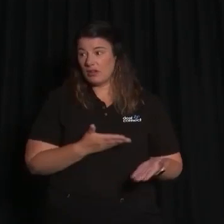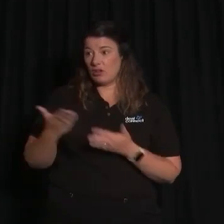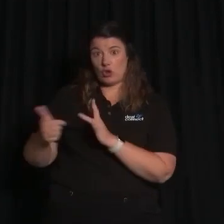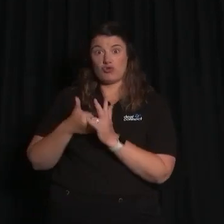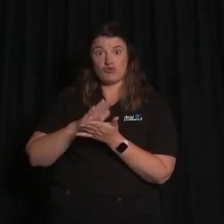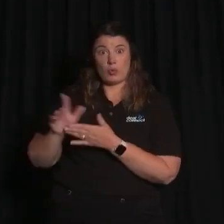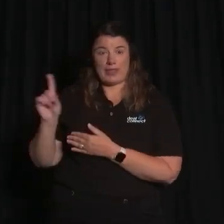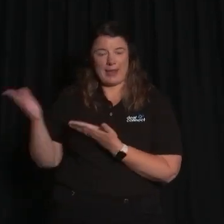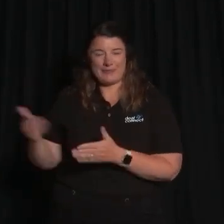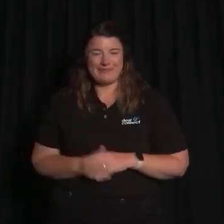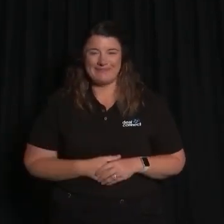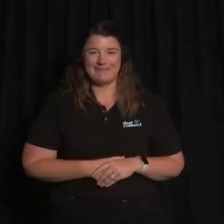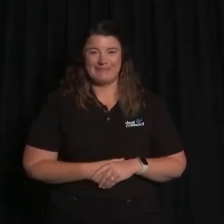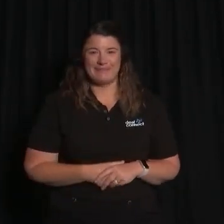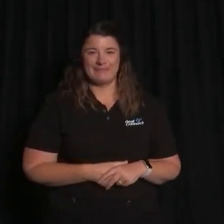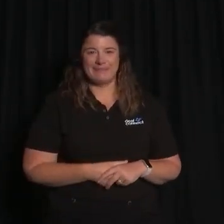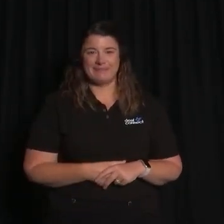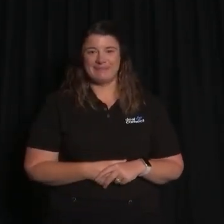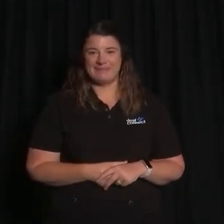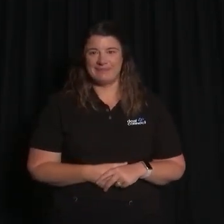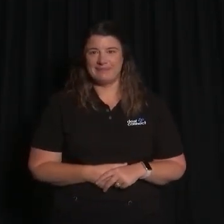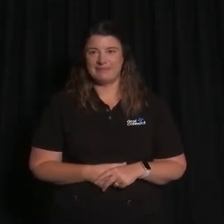the second half. Thanks very much.